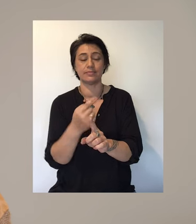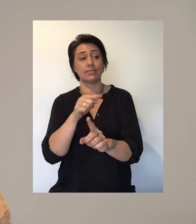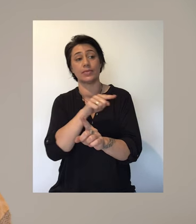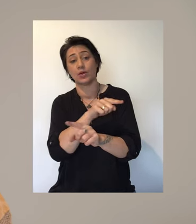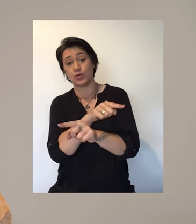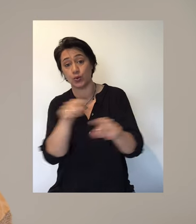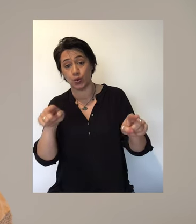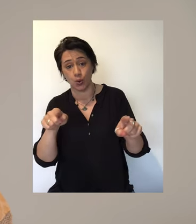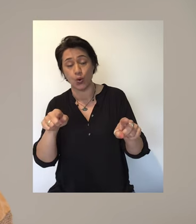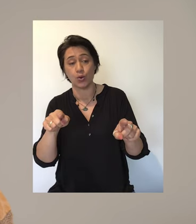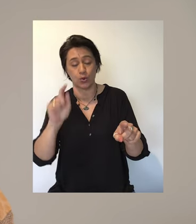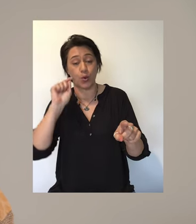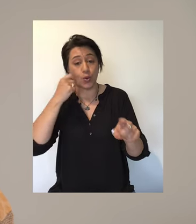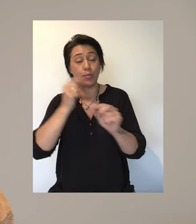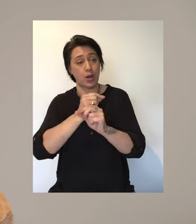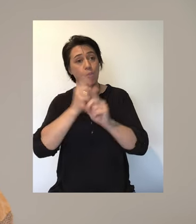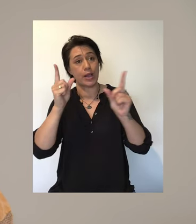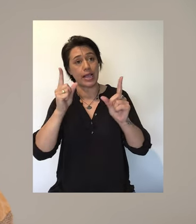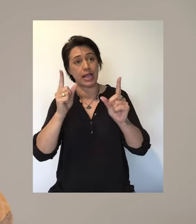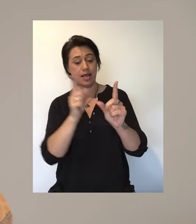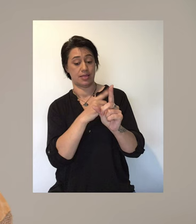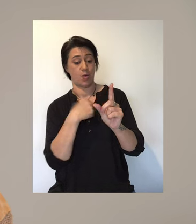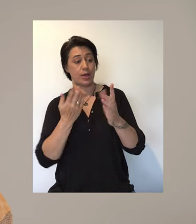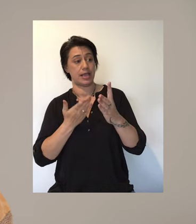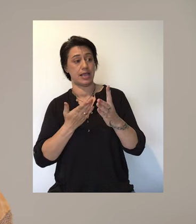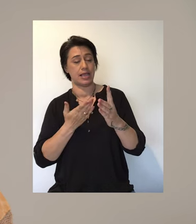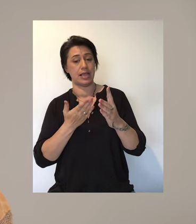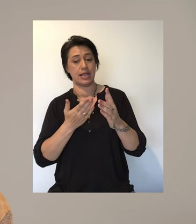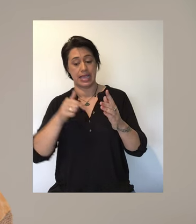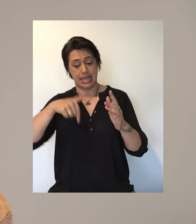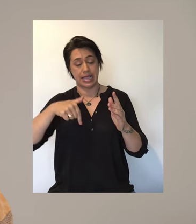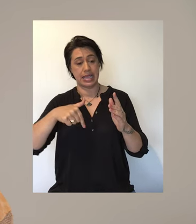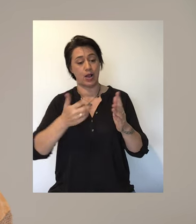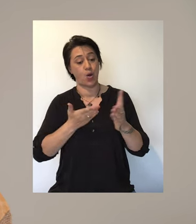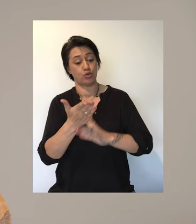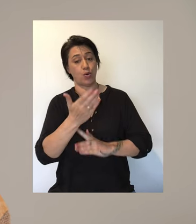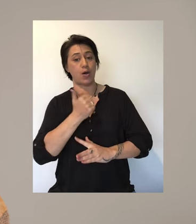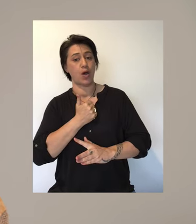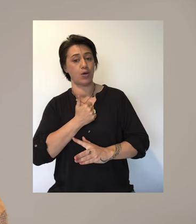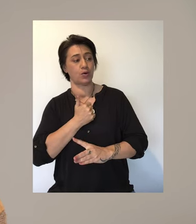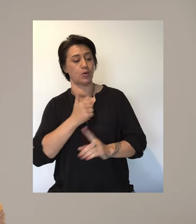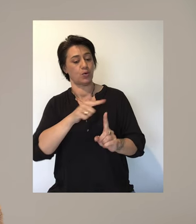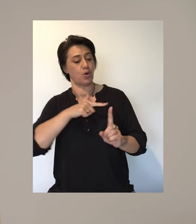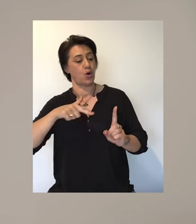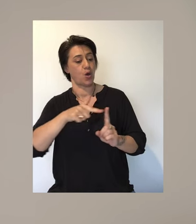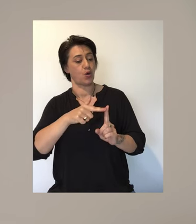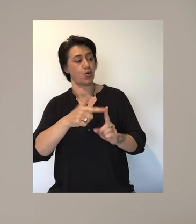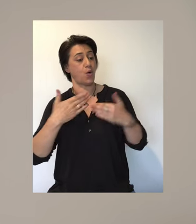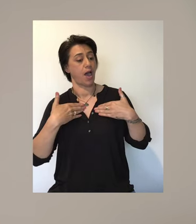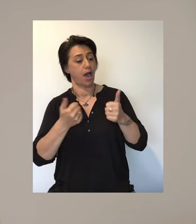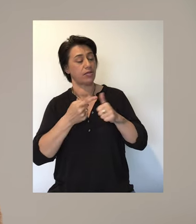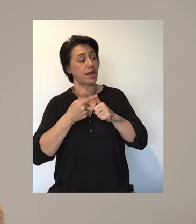You will be aware that we in Ngāti Tūwharetoa, through our own local health advisory